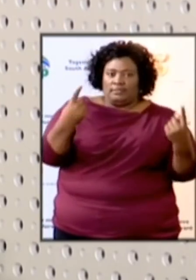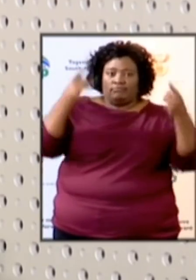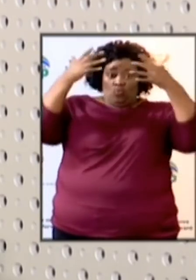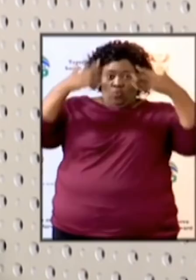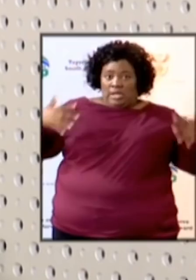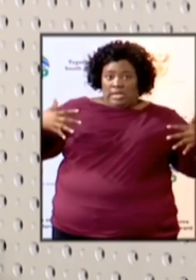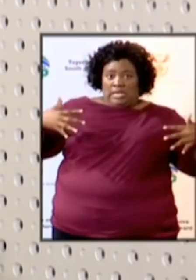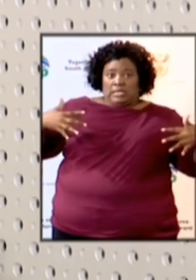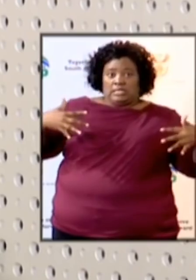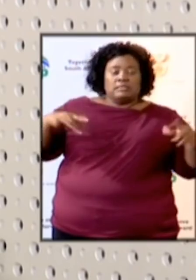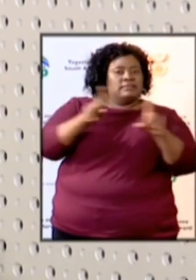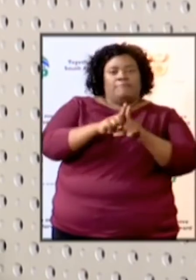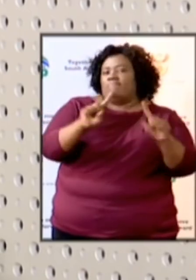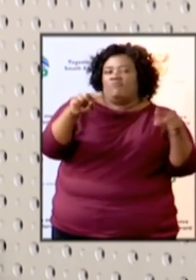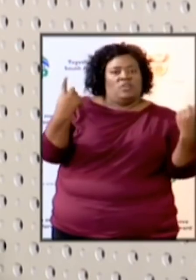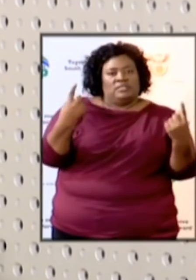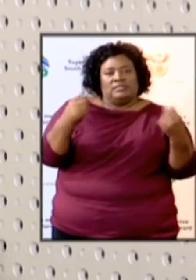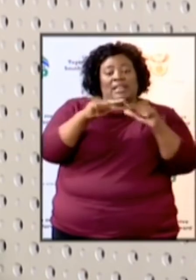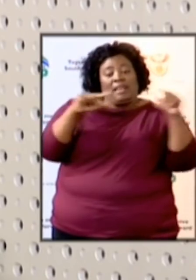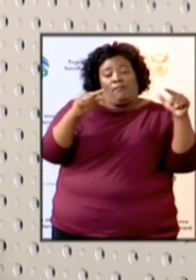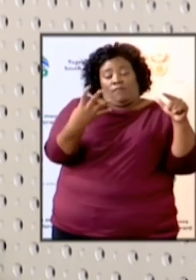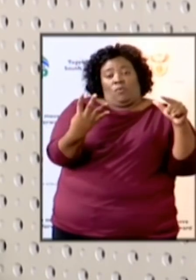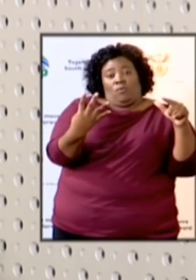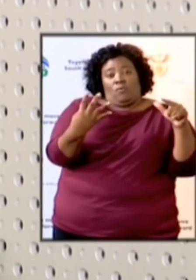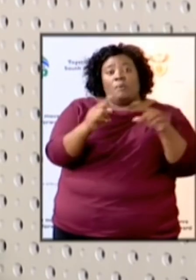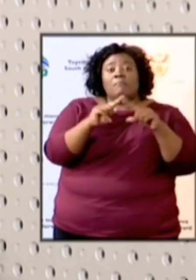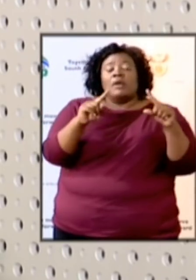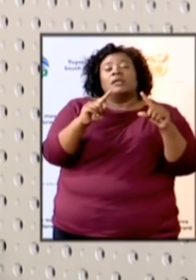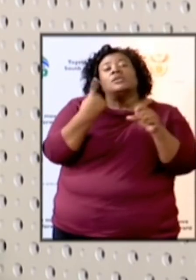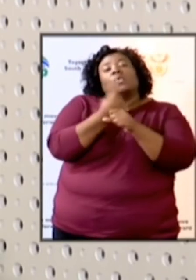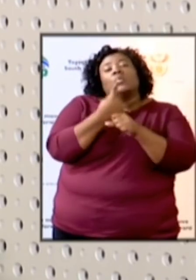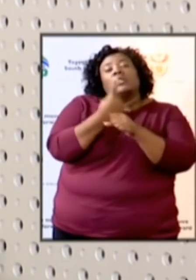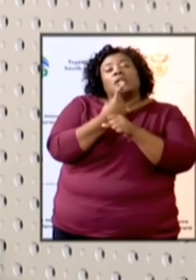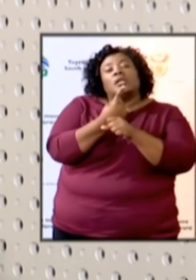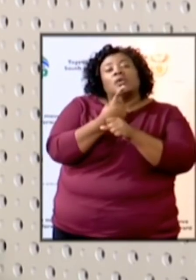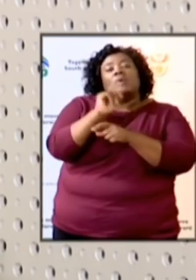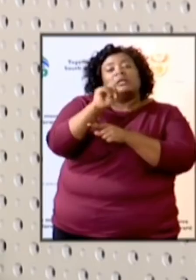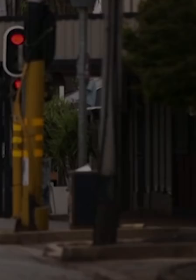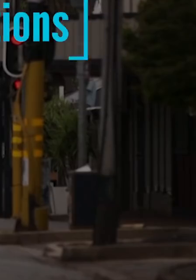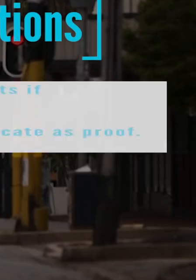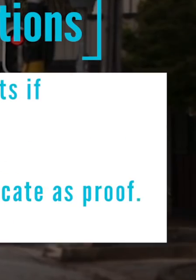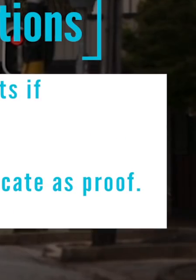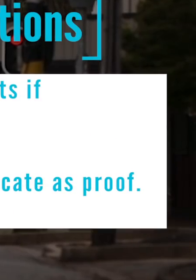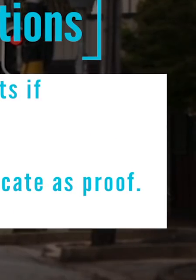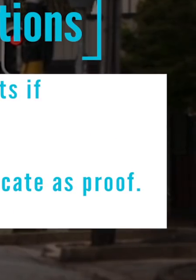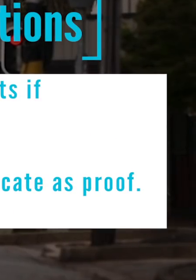still out in level 4. The only exception is still the funerals.